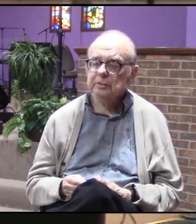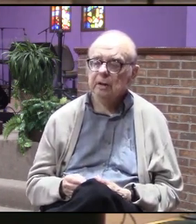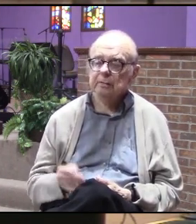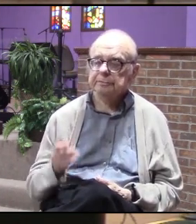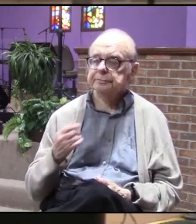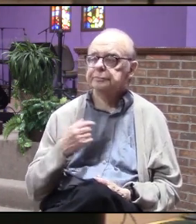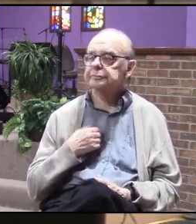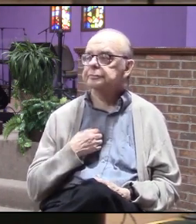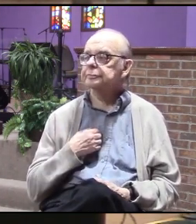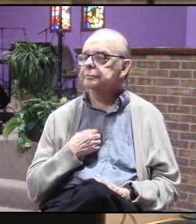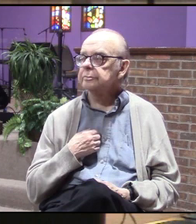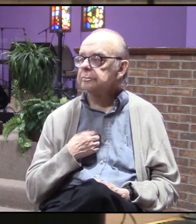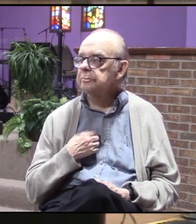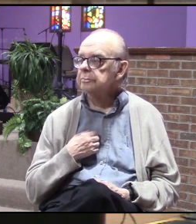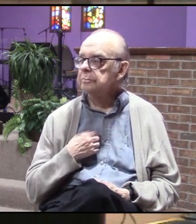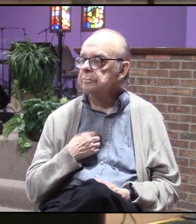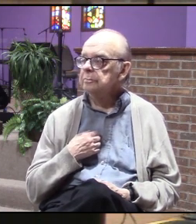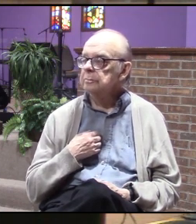I